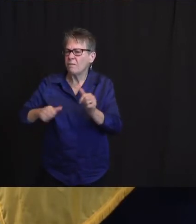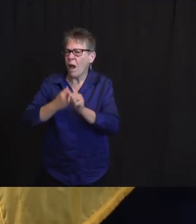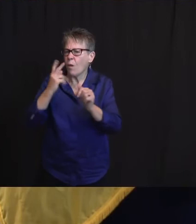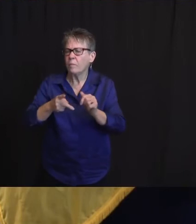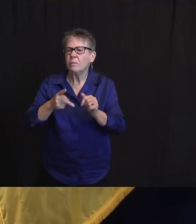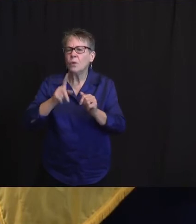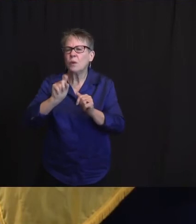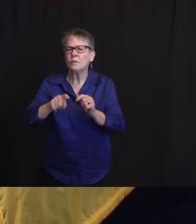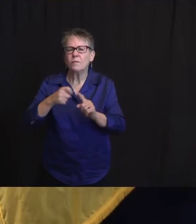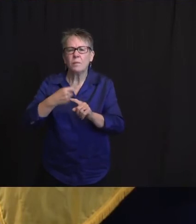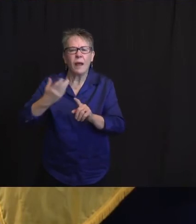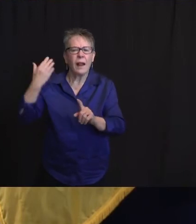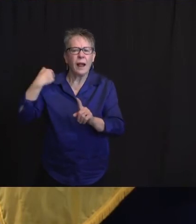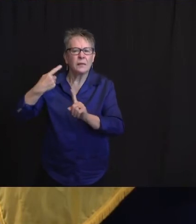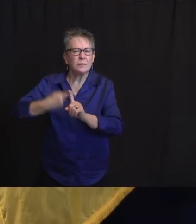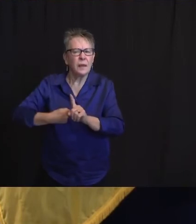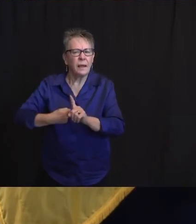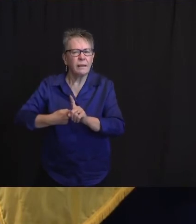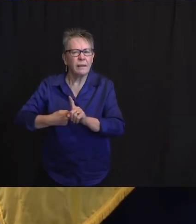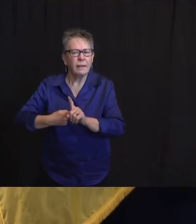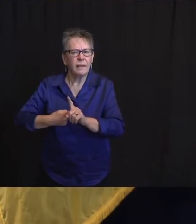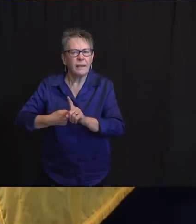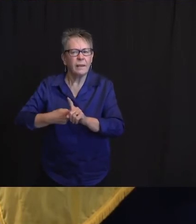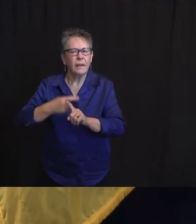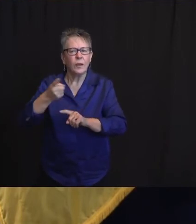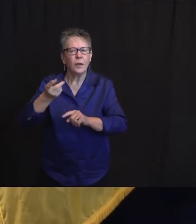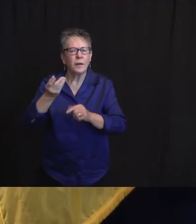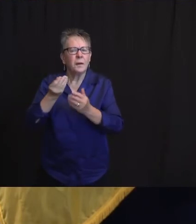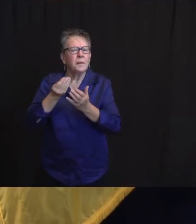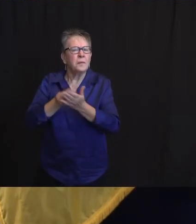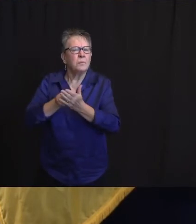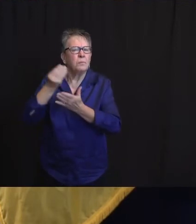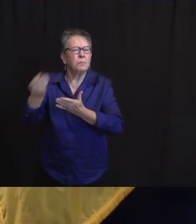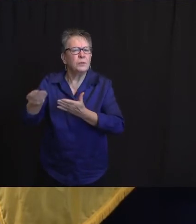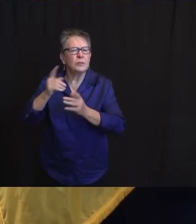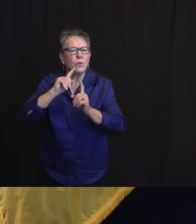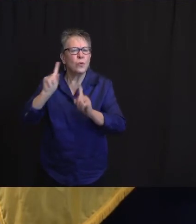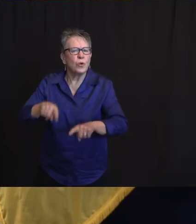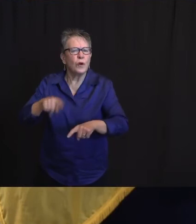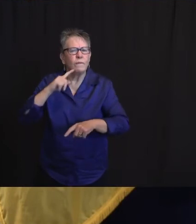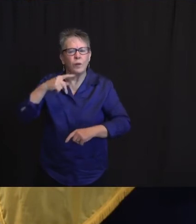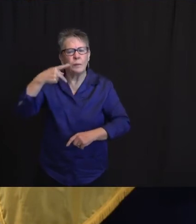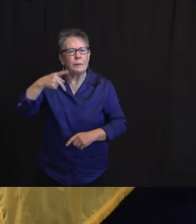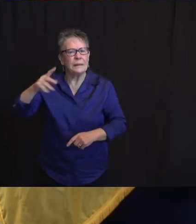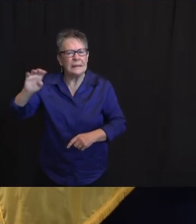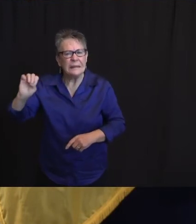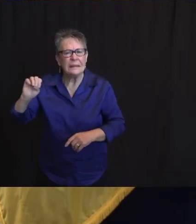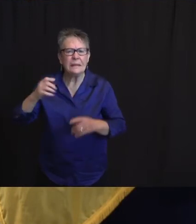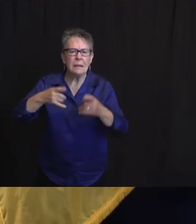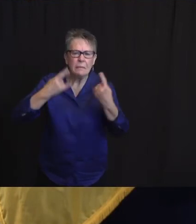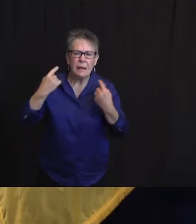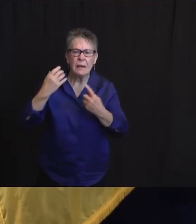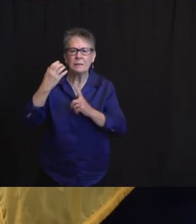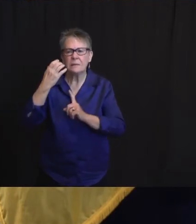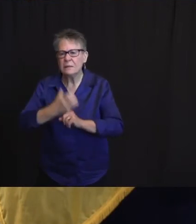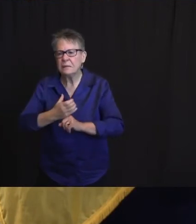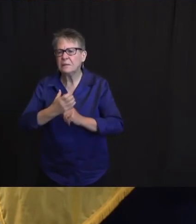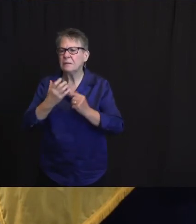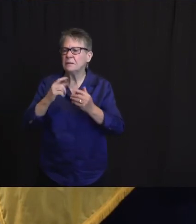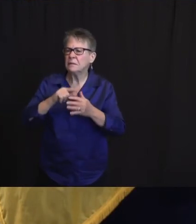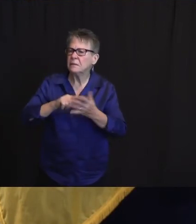purchase orders that the state has put out there for PPE. Do you have any idea when those public records could be released? Any more insight as